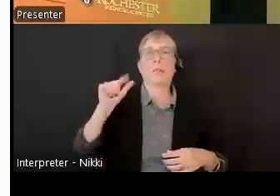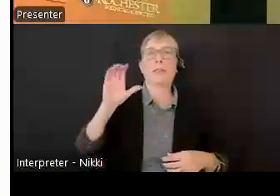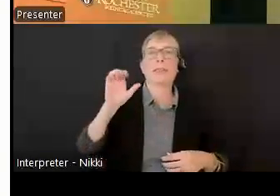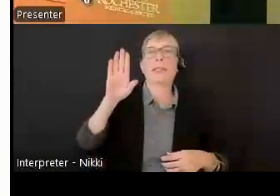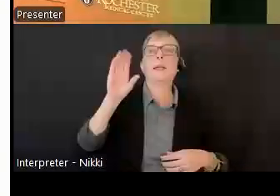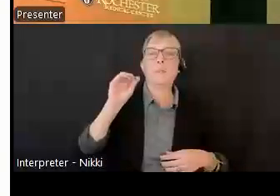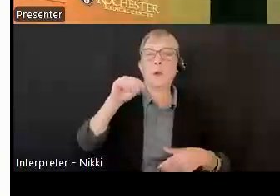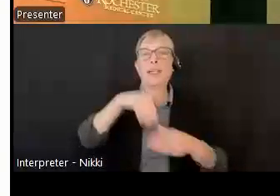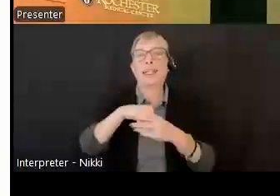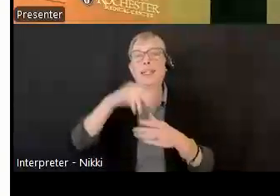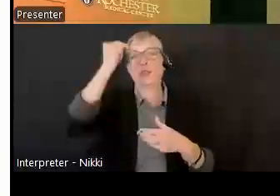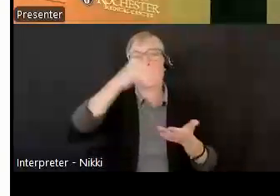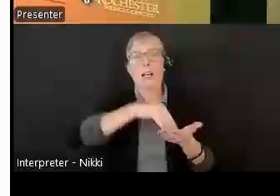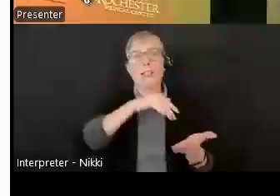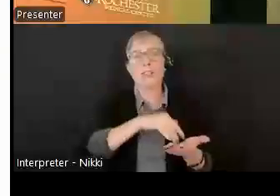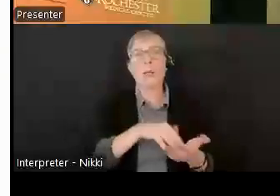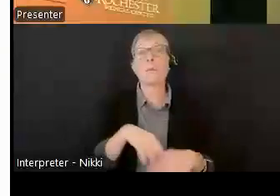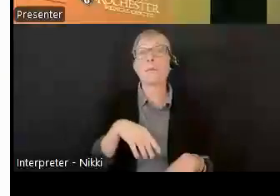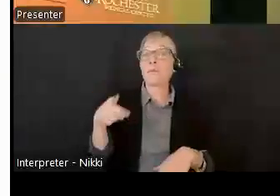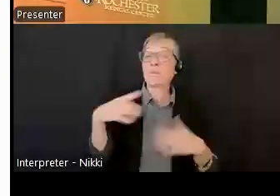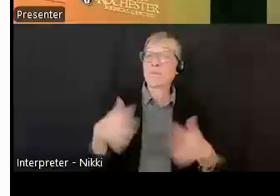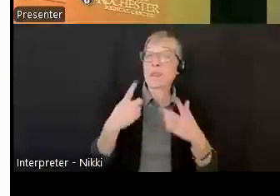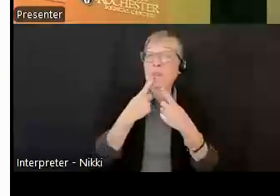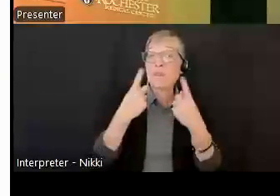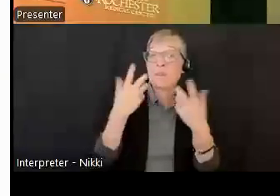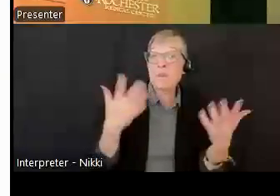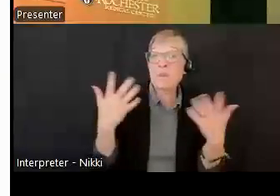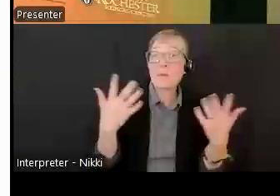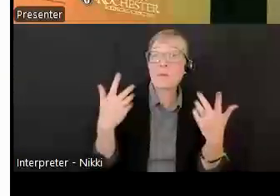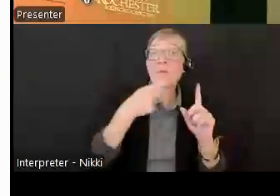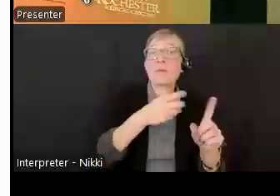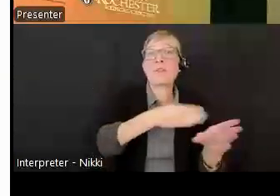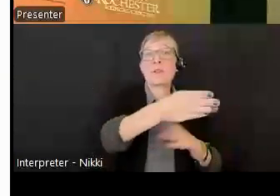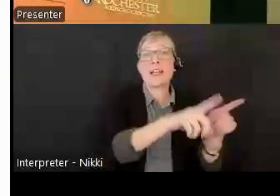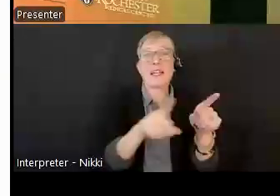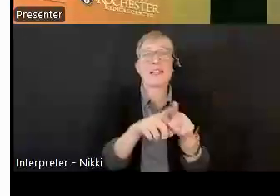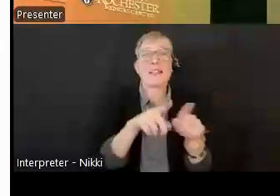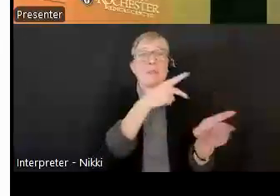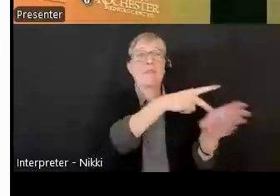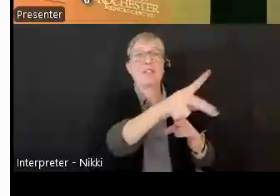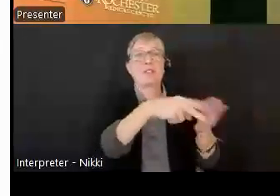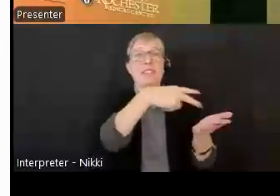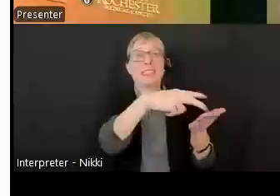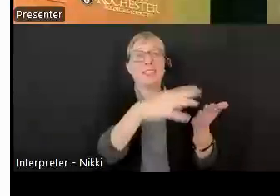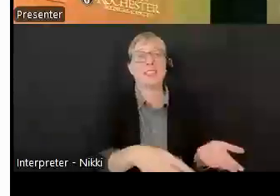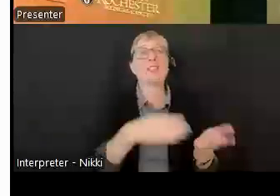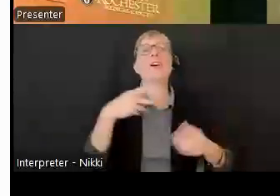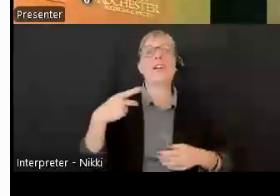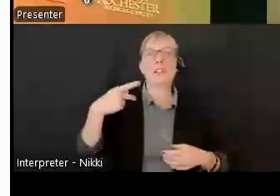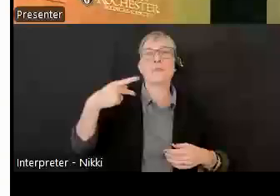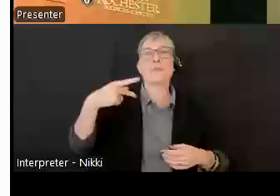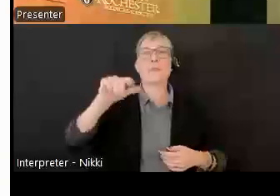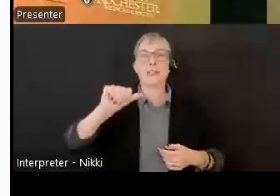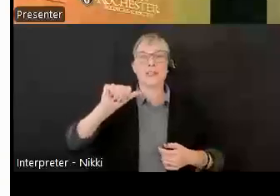dancer at the Pennsylvania Ballet in Philadelphia and Ballet West in Salt Lake City before earning his BA in biology for